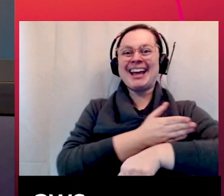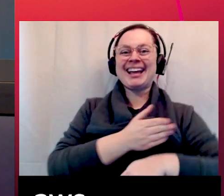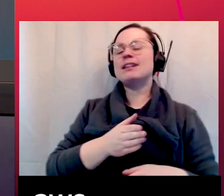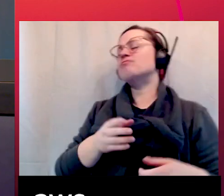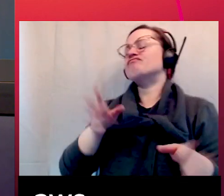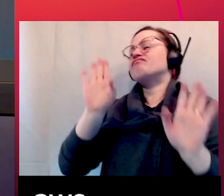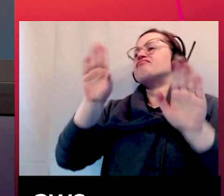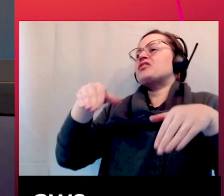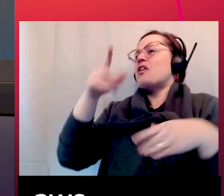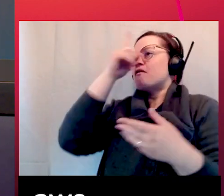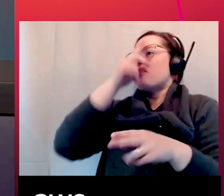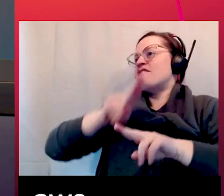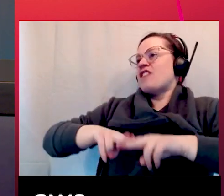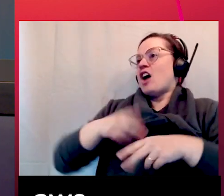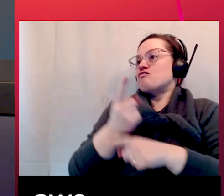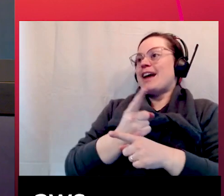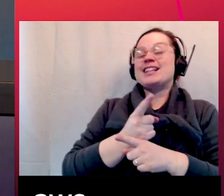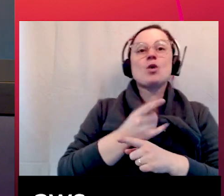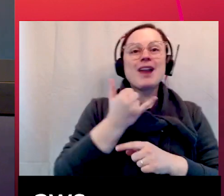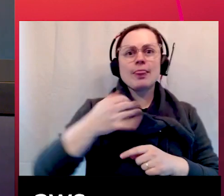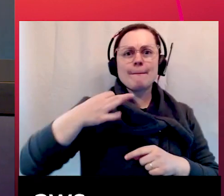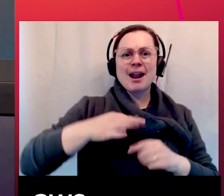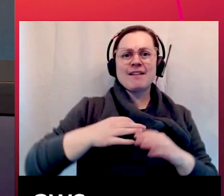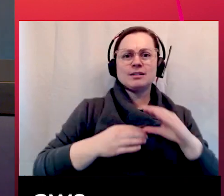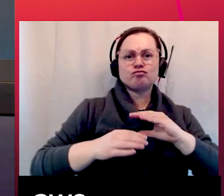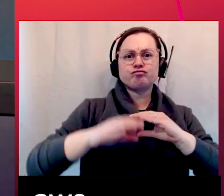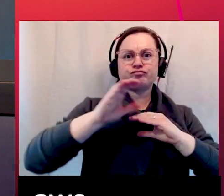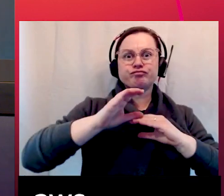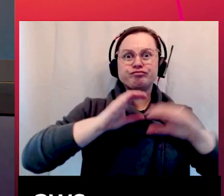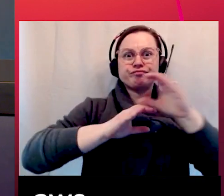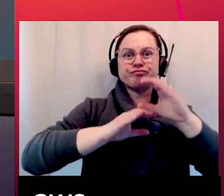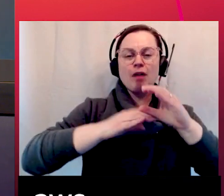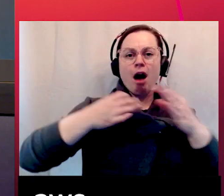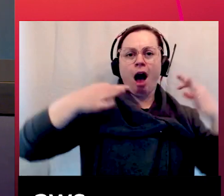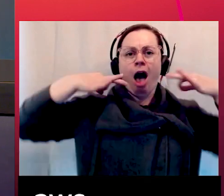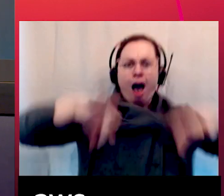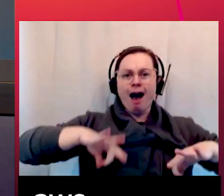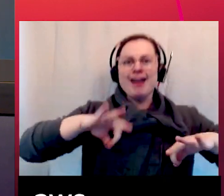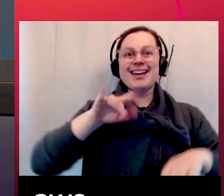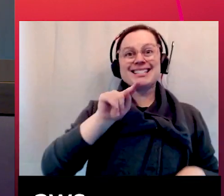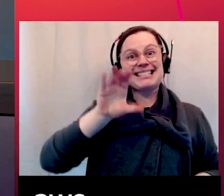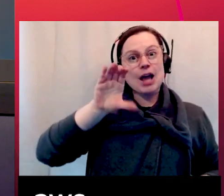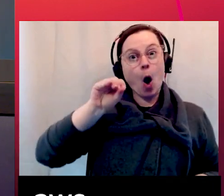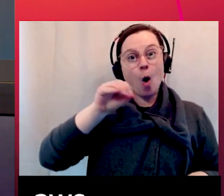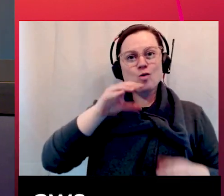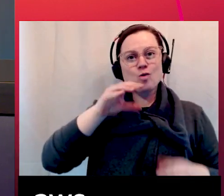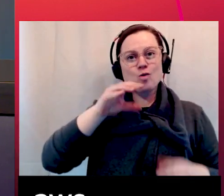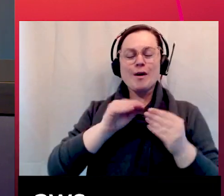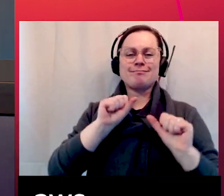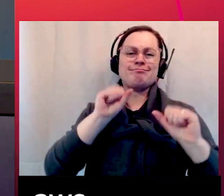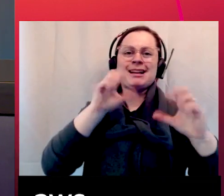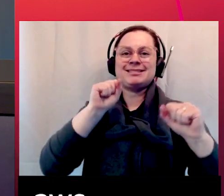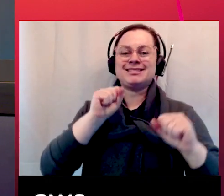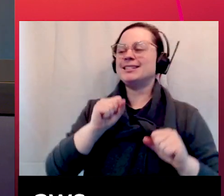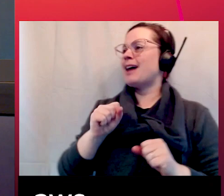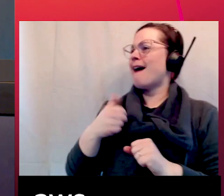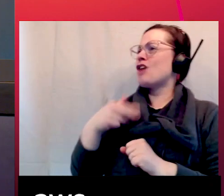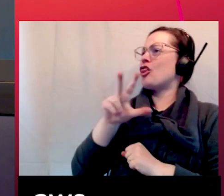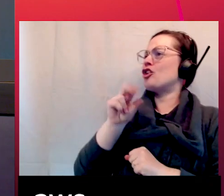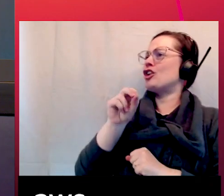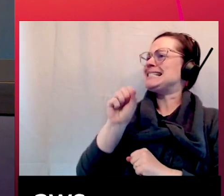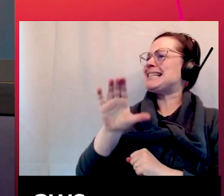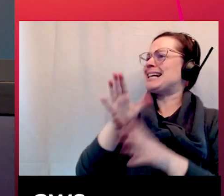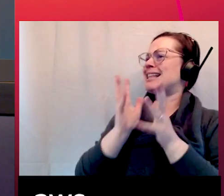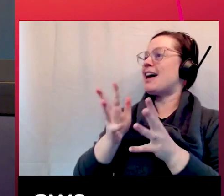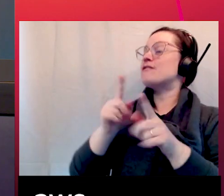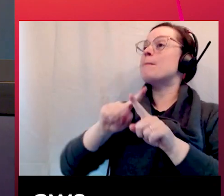heck of it. You just compound these benefits. Yeah. It's just amazing TCO story. I love it. We got 30 seconds left, Subbu. Where can people go to